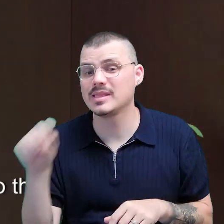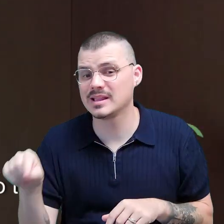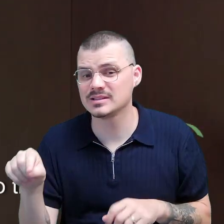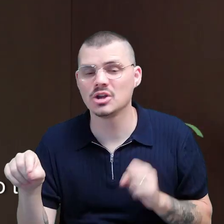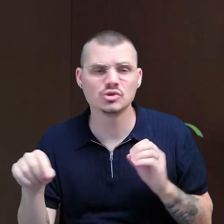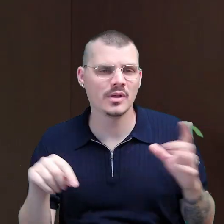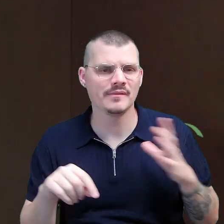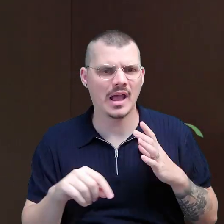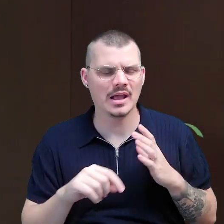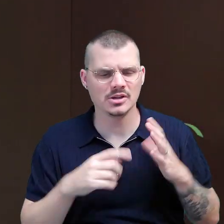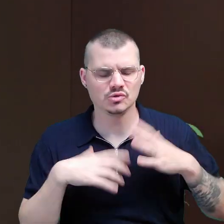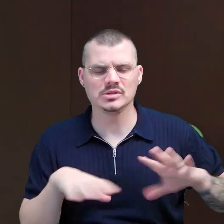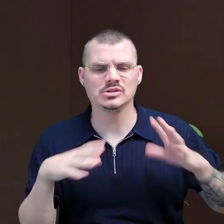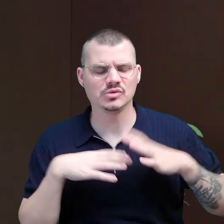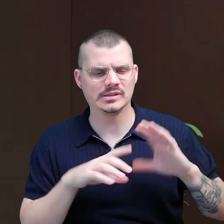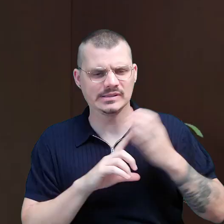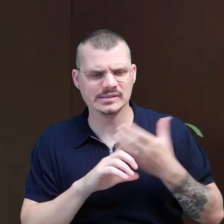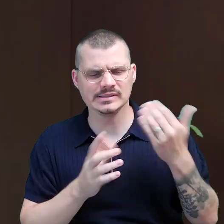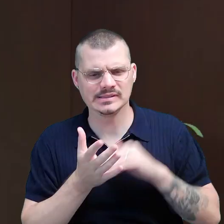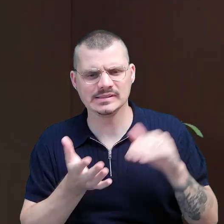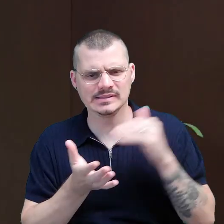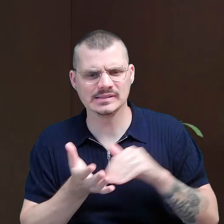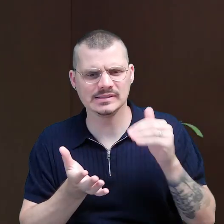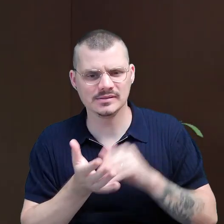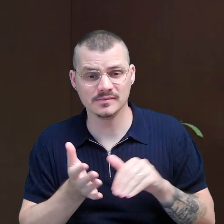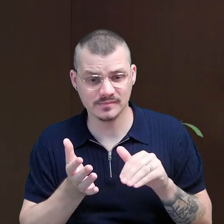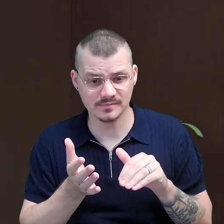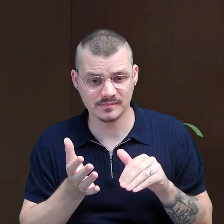do this, so they keep dressing the part.